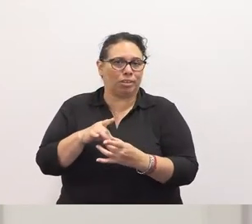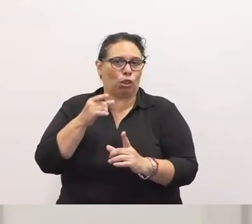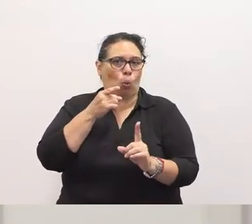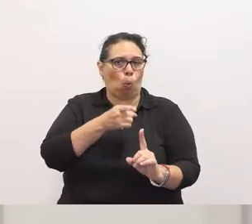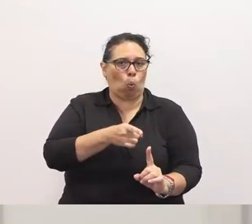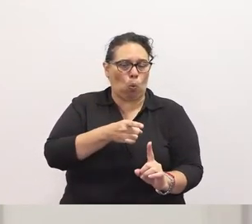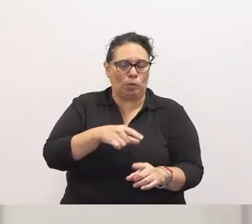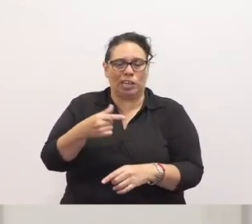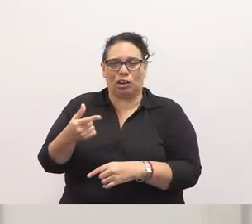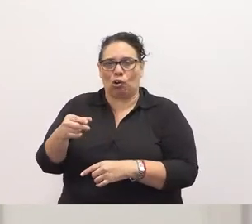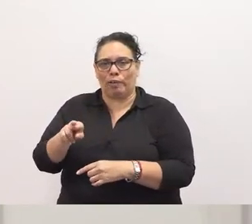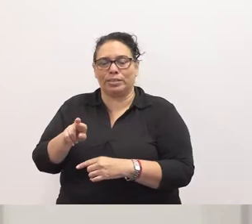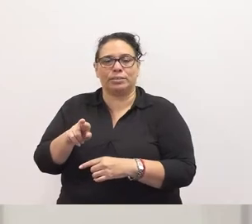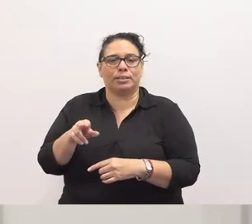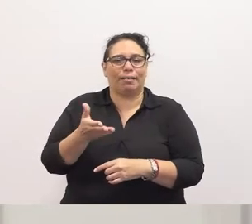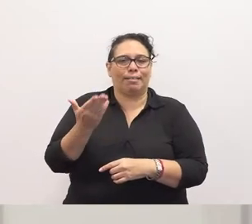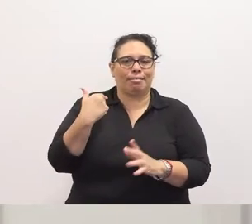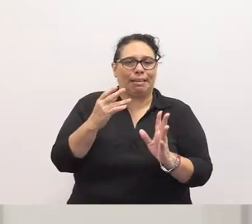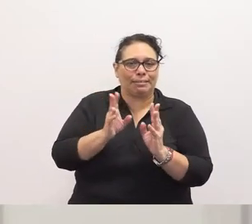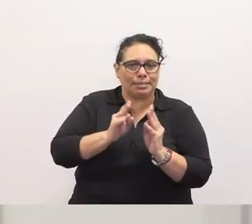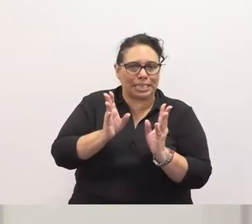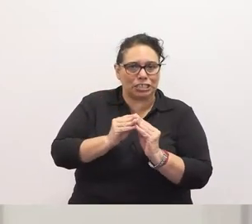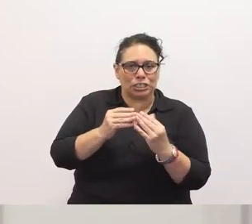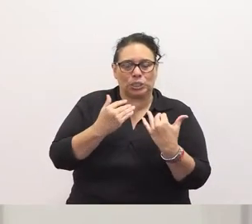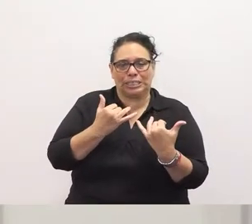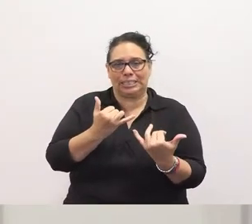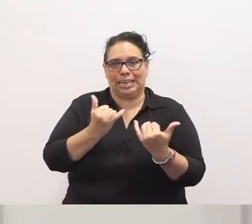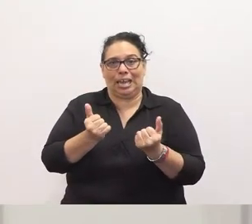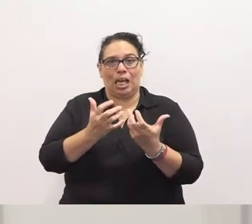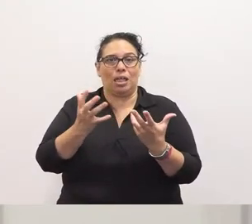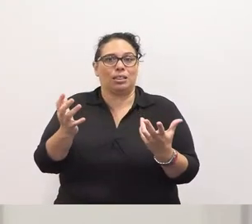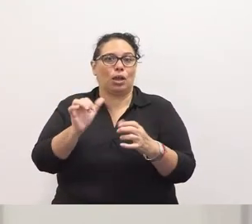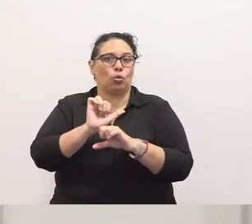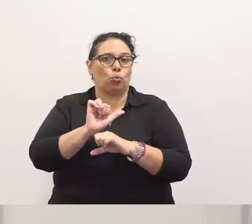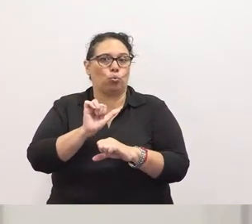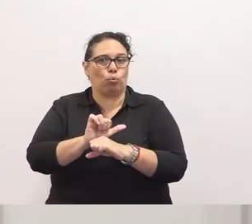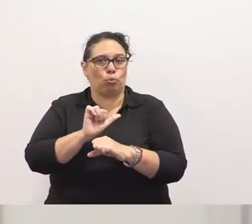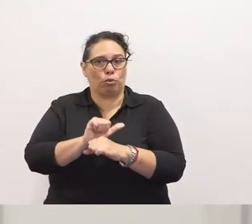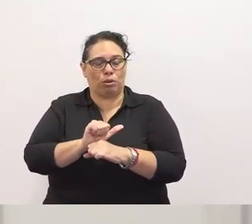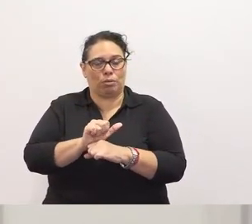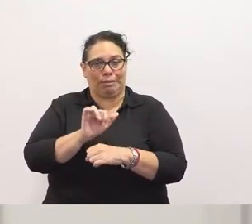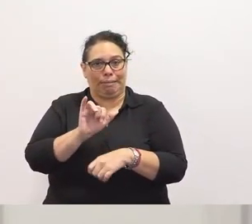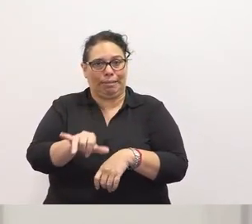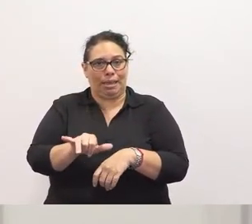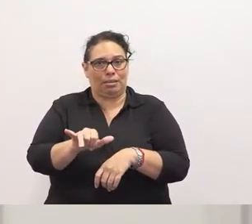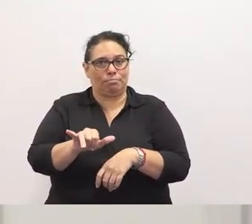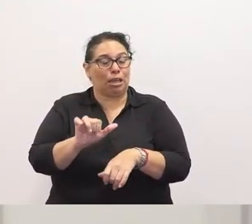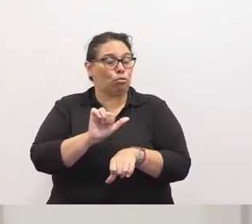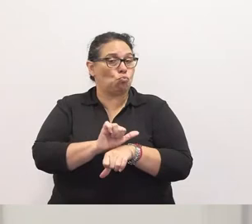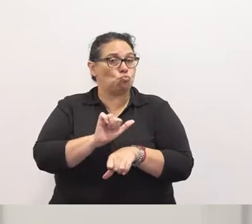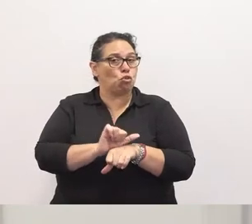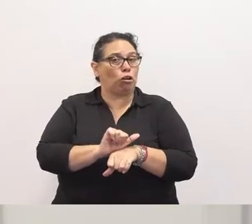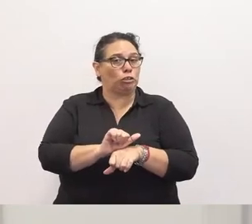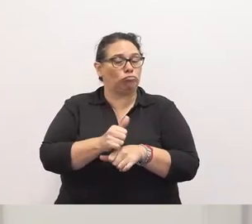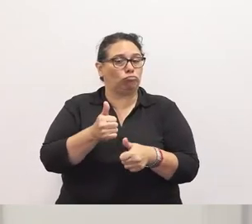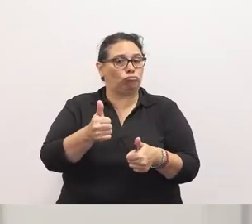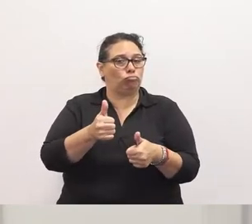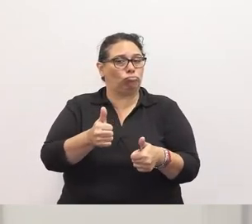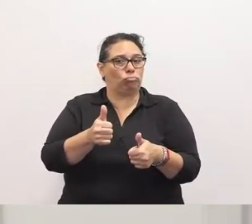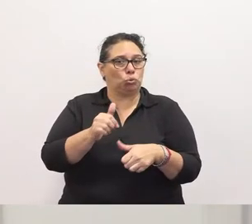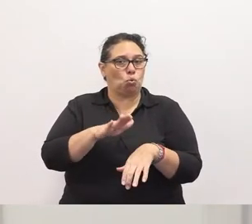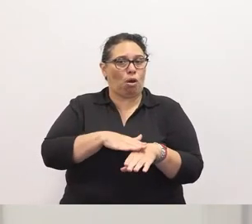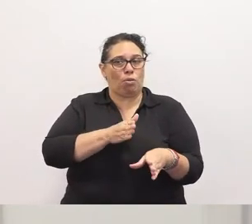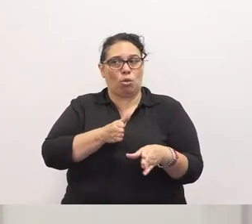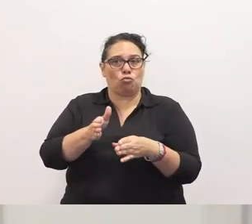guardrails. Between our last session and today, a lot of work went into that, and that work pays off because we're on the road